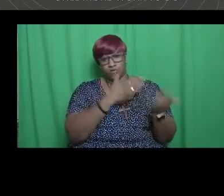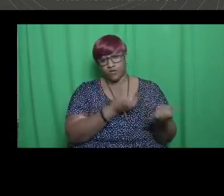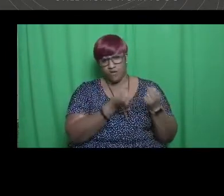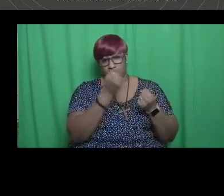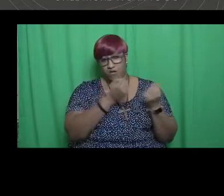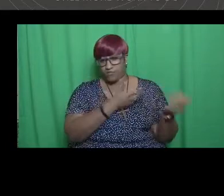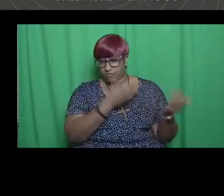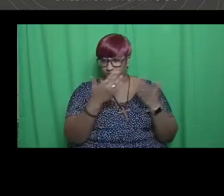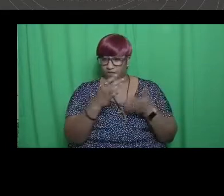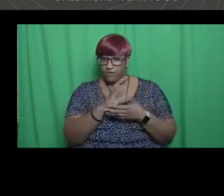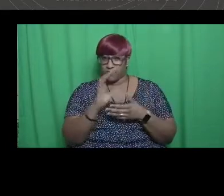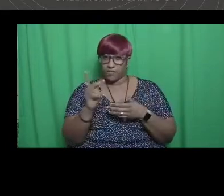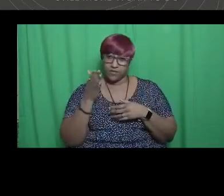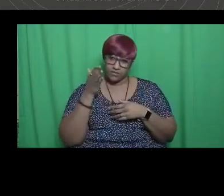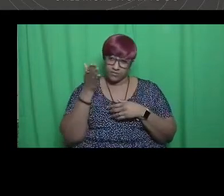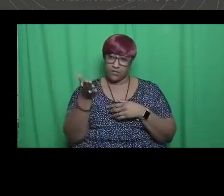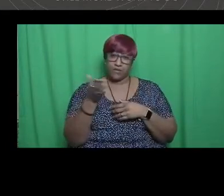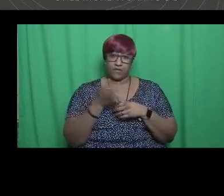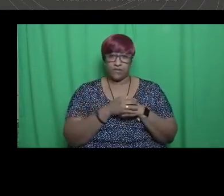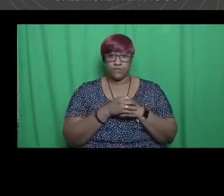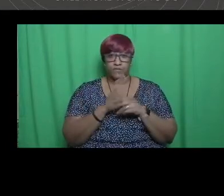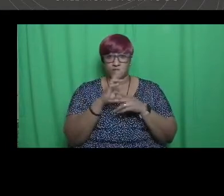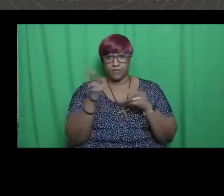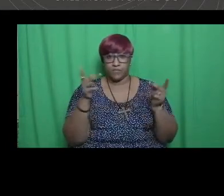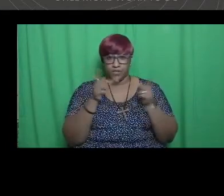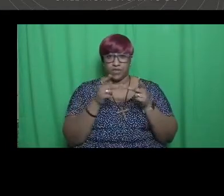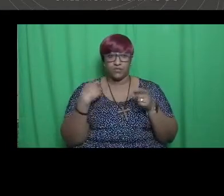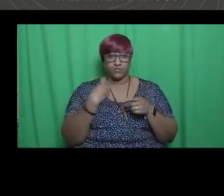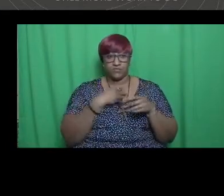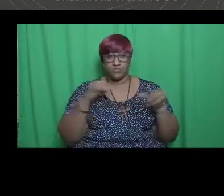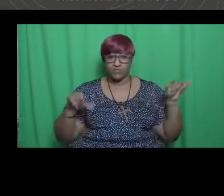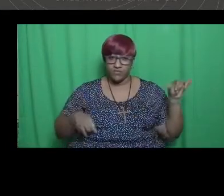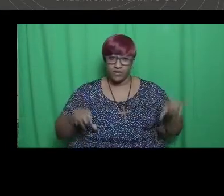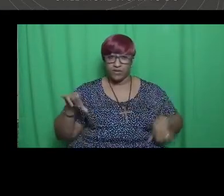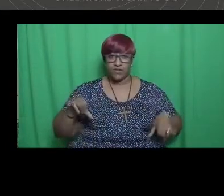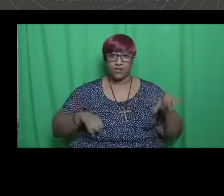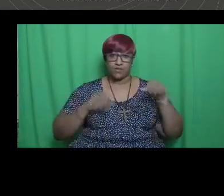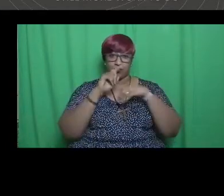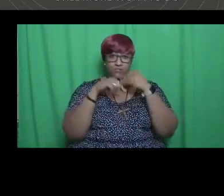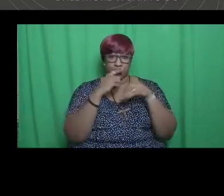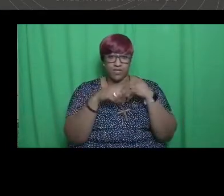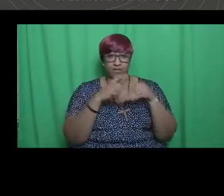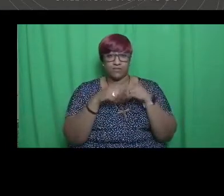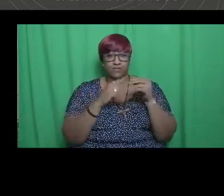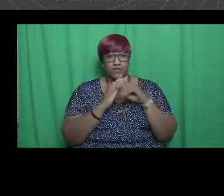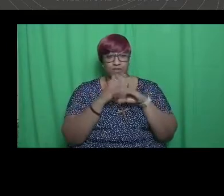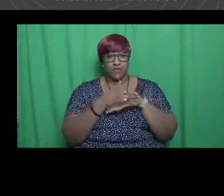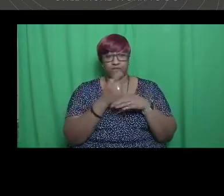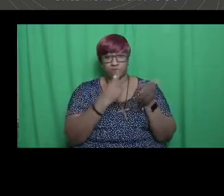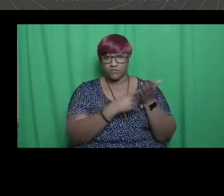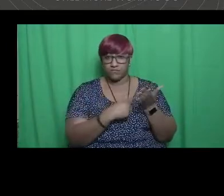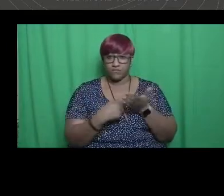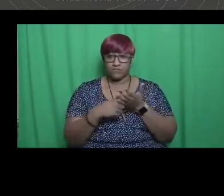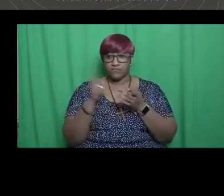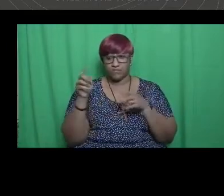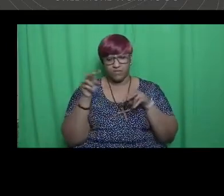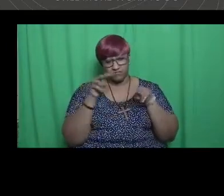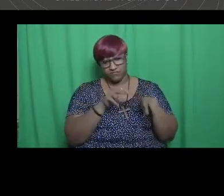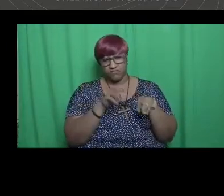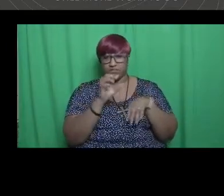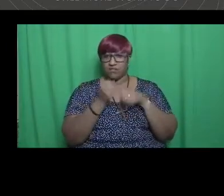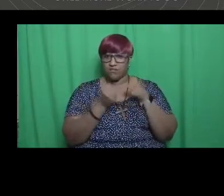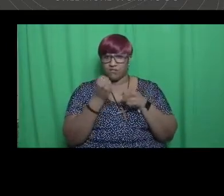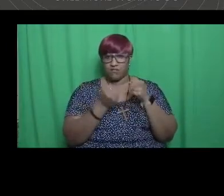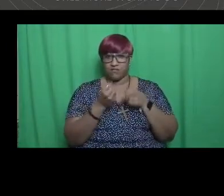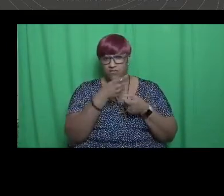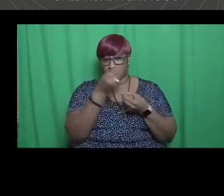to that dealership, that place that we had bragged about, basically after some discussion and they looked at it, basically they